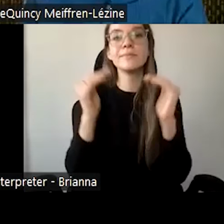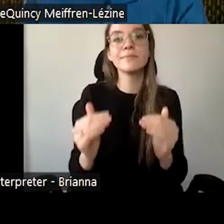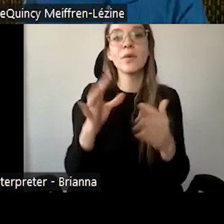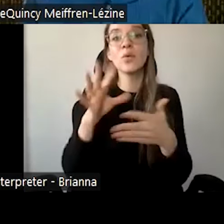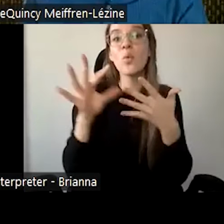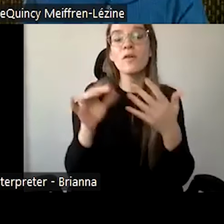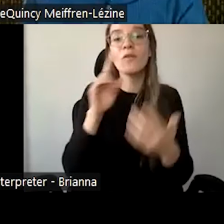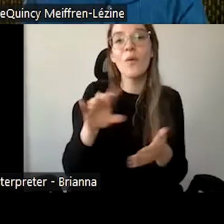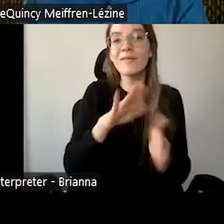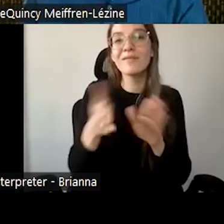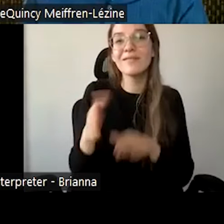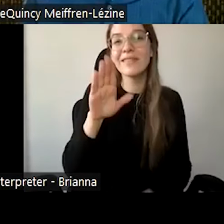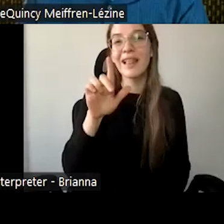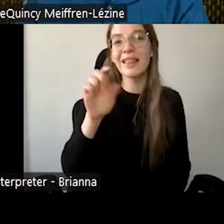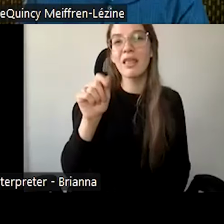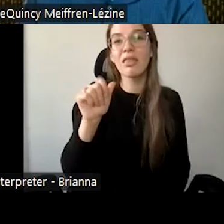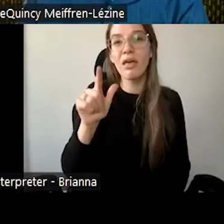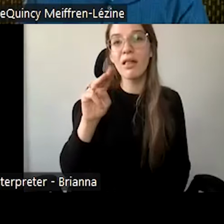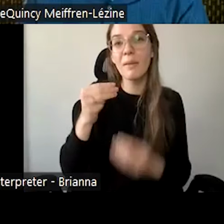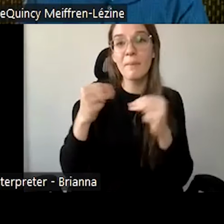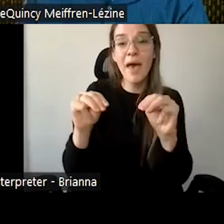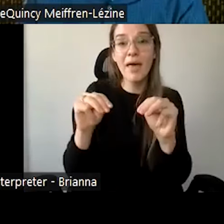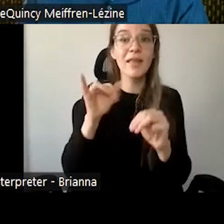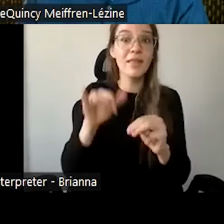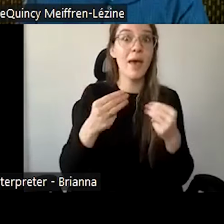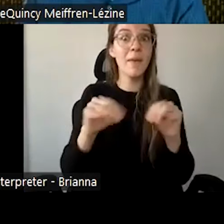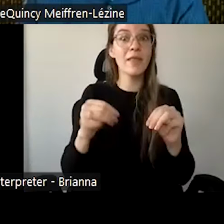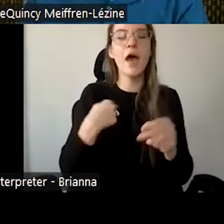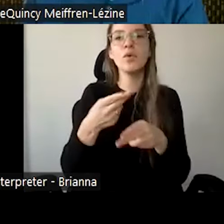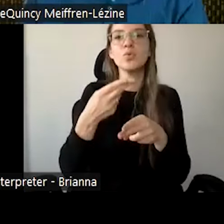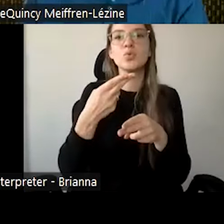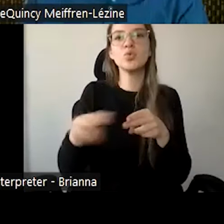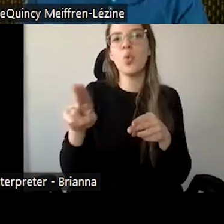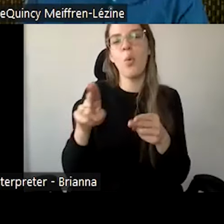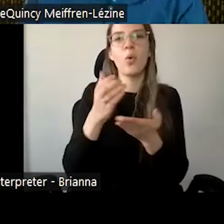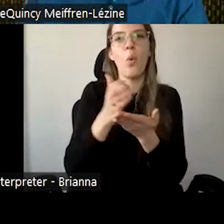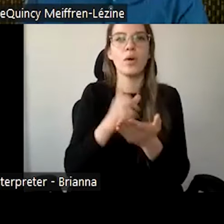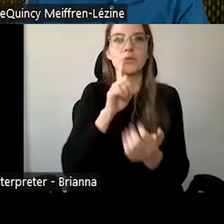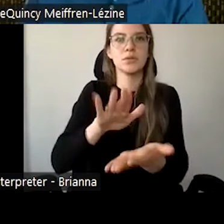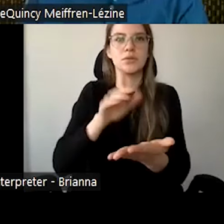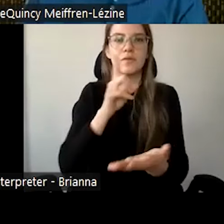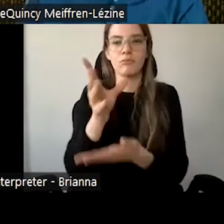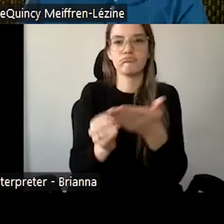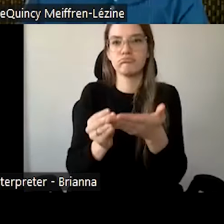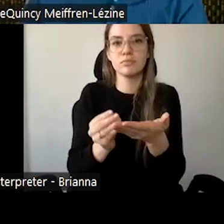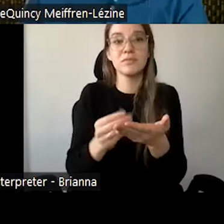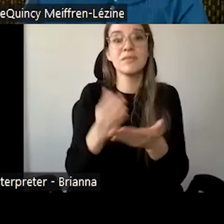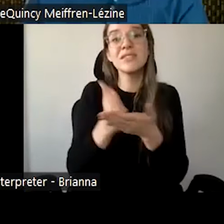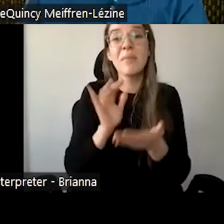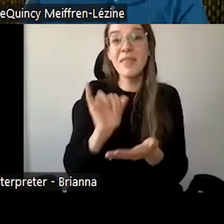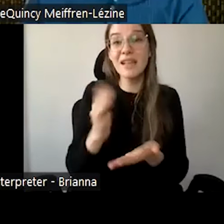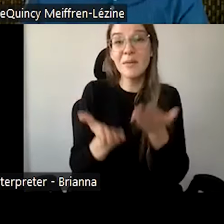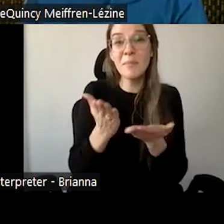method, and if that method has a short course of action. Those might be characteristics of the individual and the